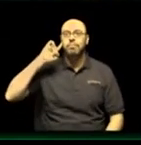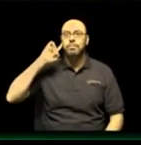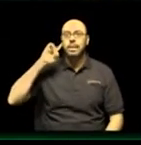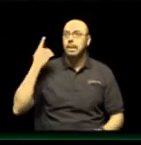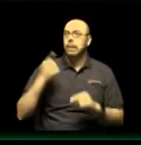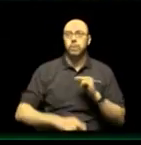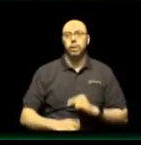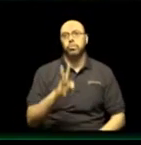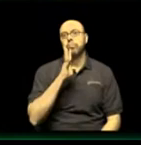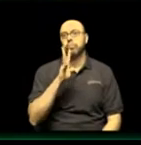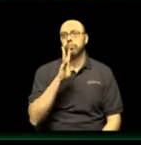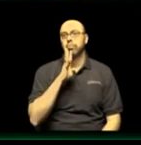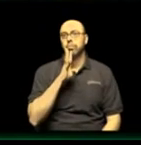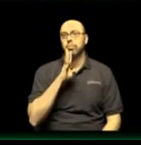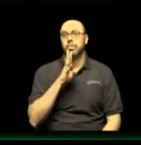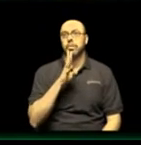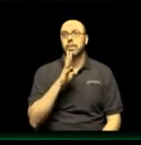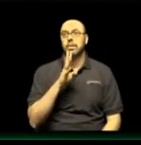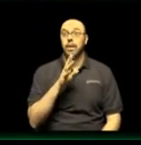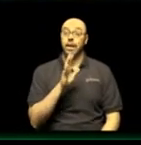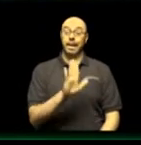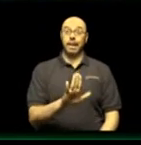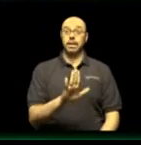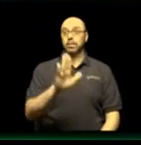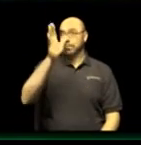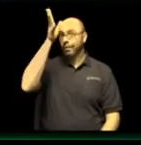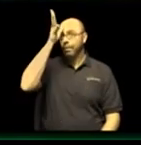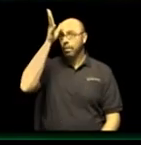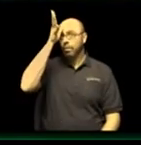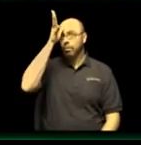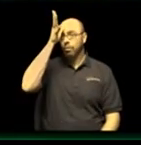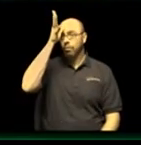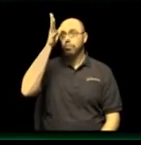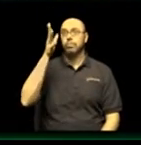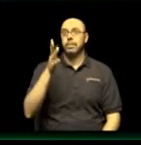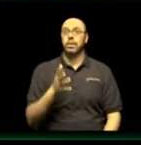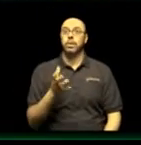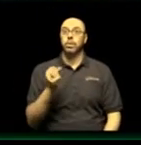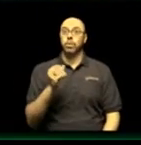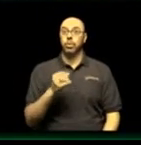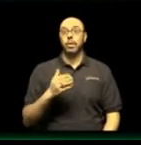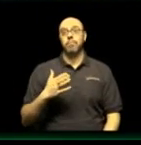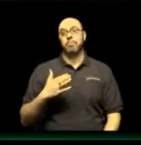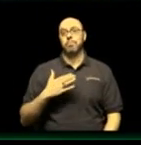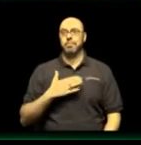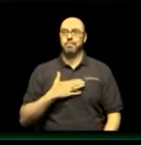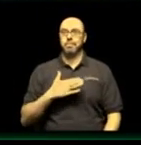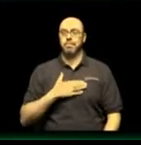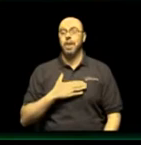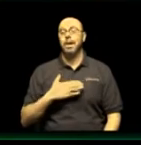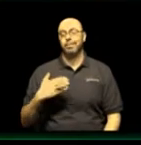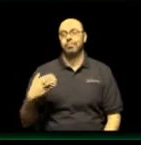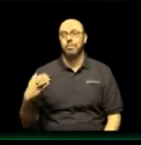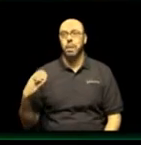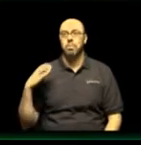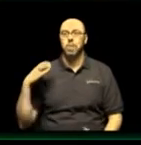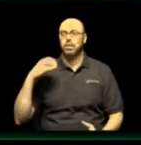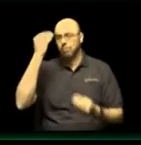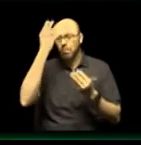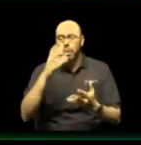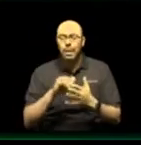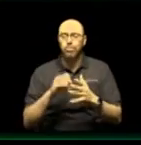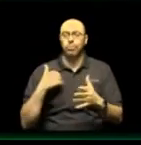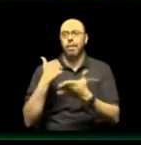cannot talk, and same as his father. So my boss over the track told me to help this